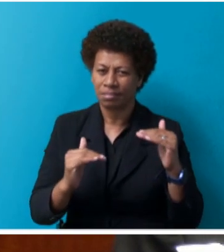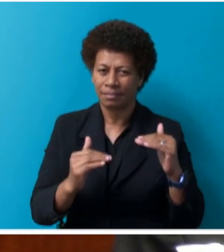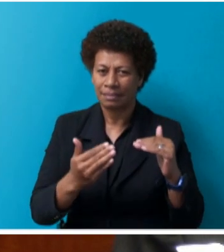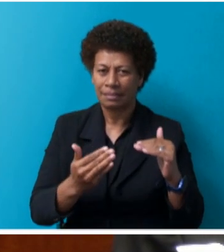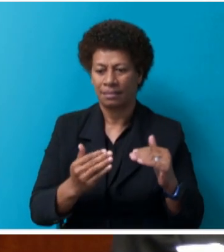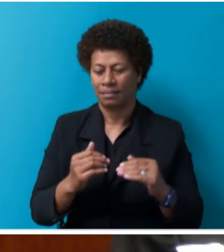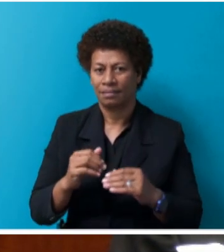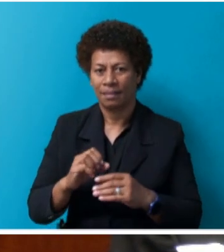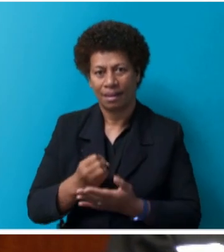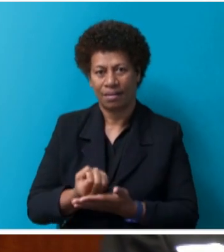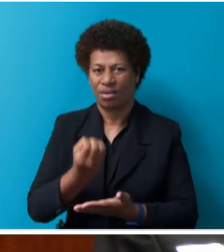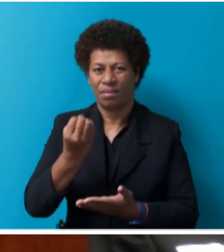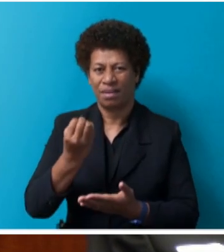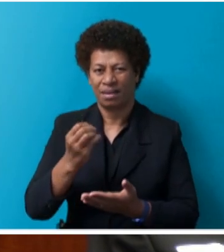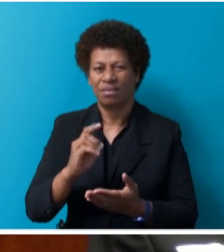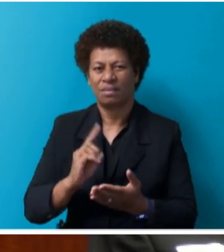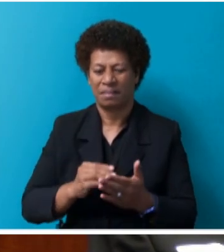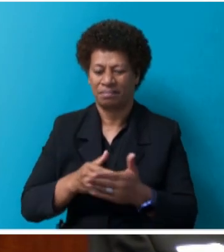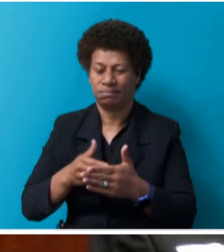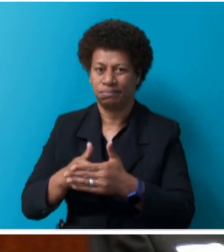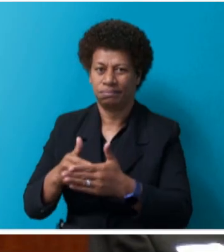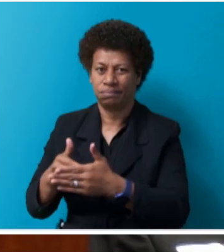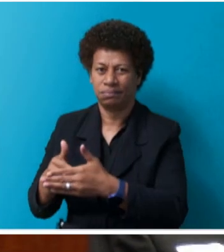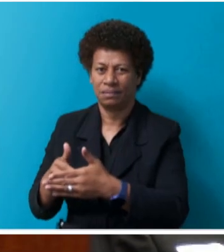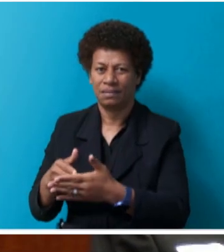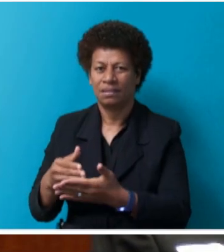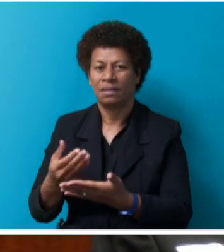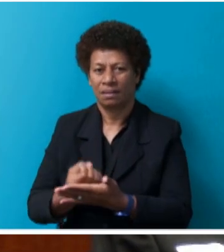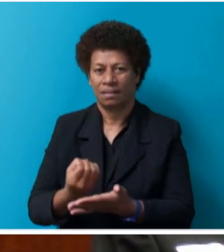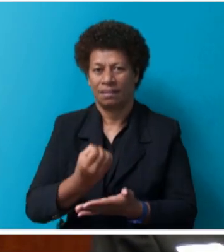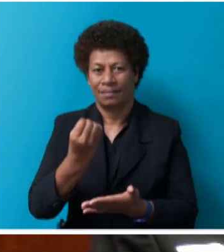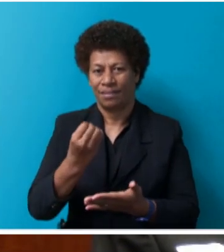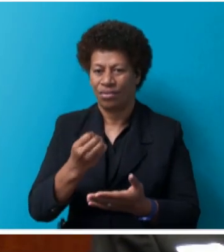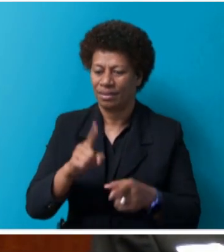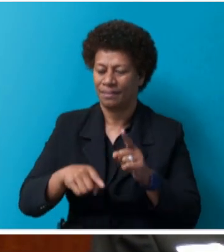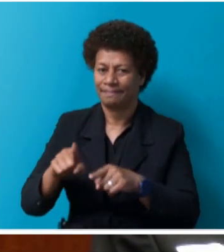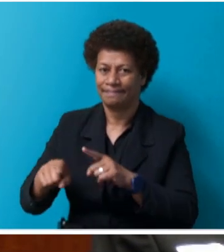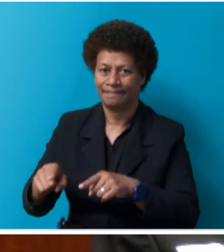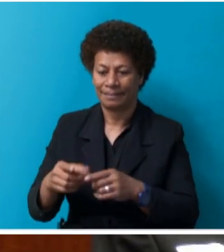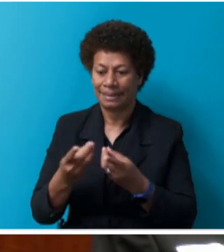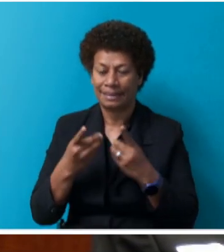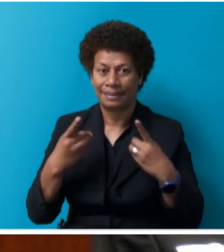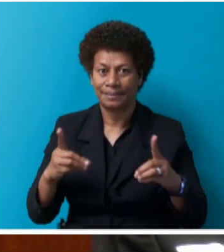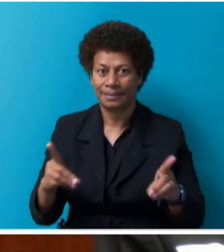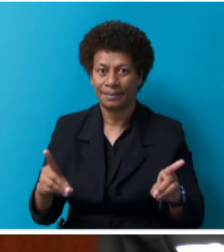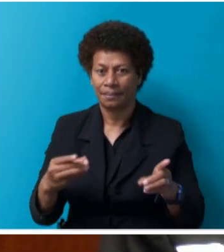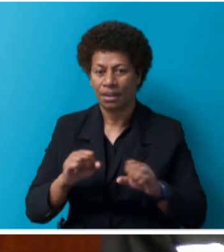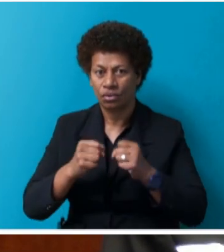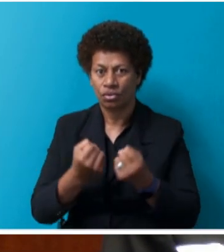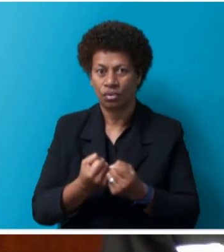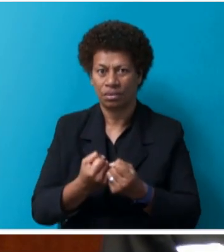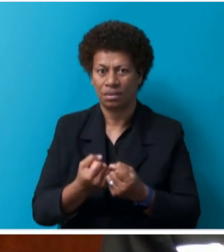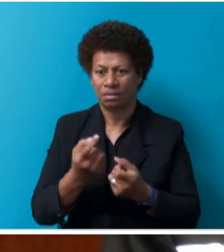of economic disempowerment for women and girls in all their diversities. Discriminatory social and cultural norms, along with